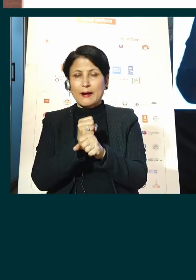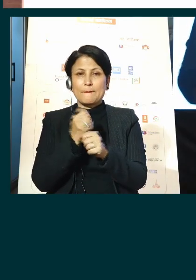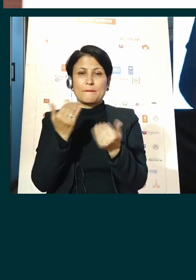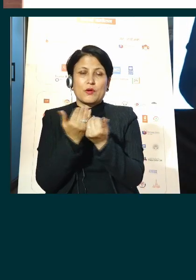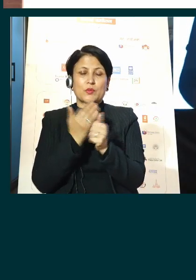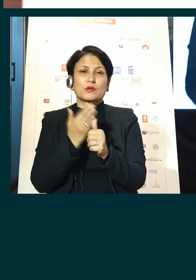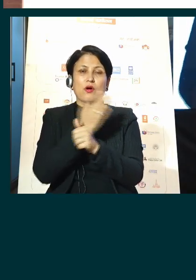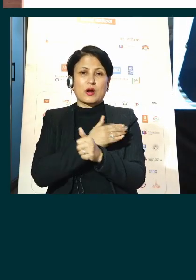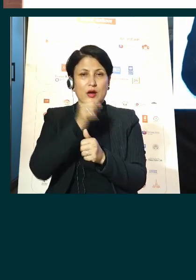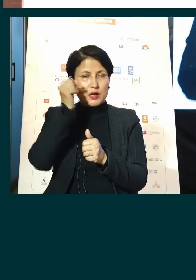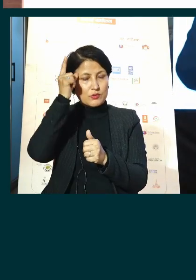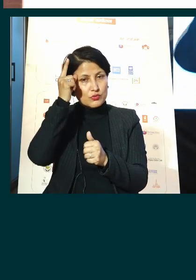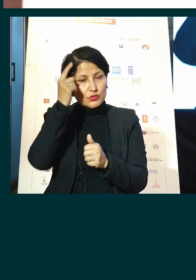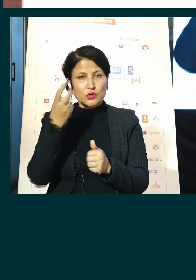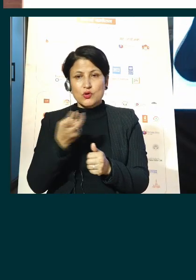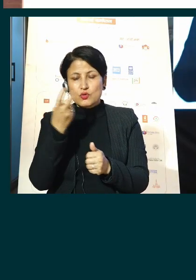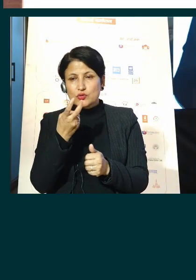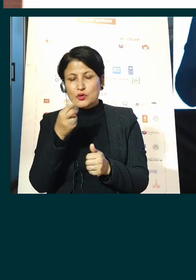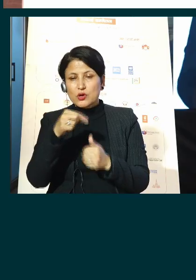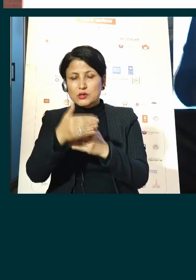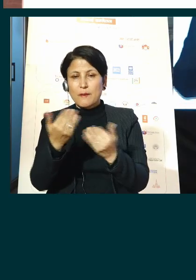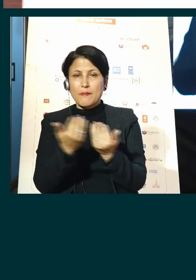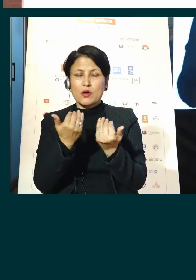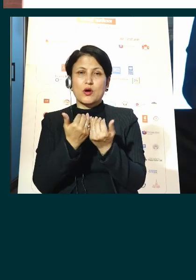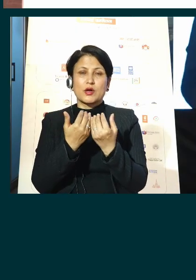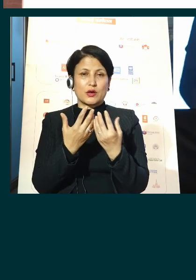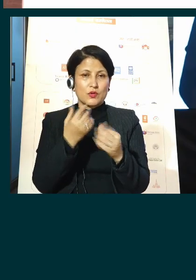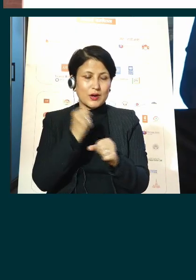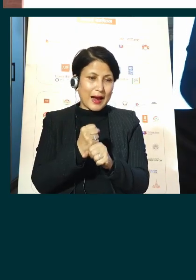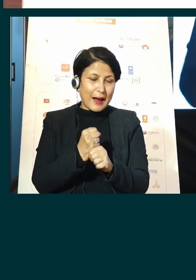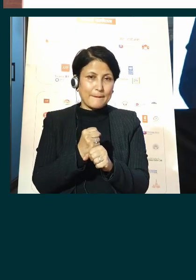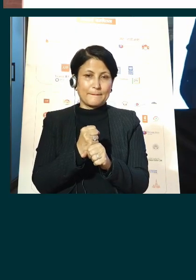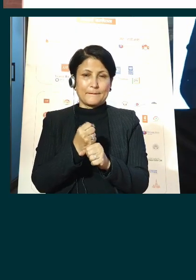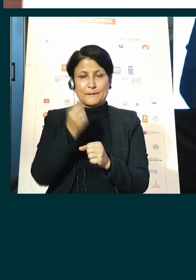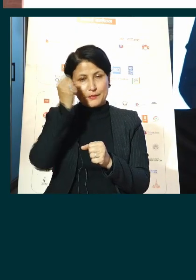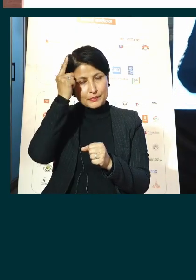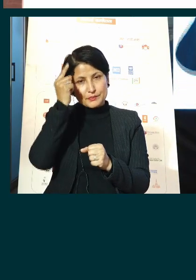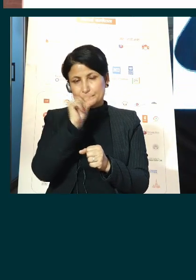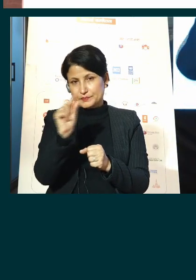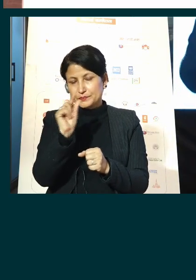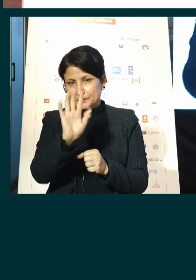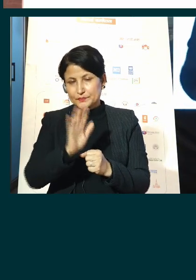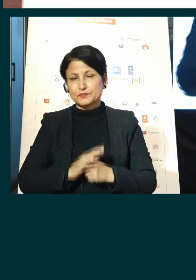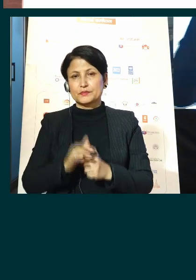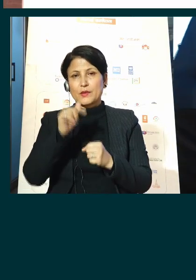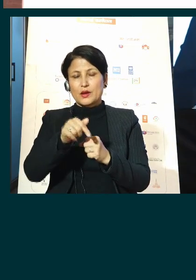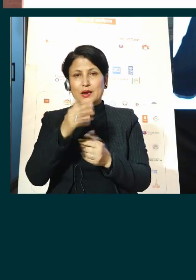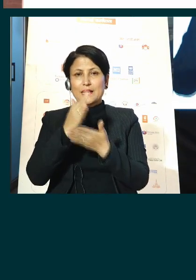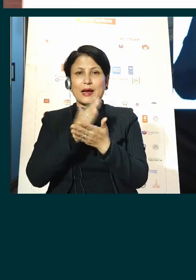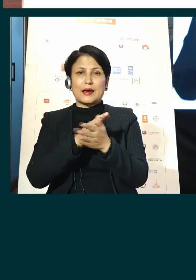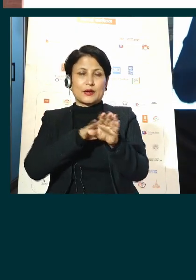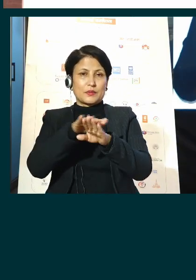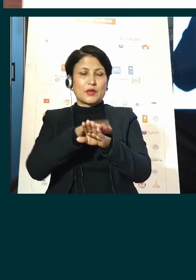of the amazing work that's already been done with incredible partners in Nepal. And so while there have been a range of interventions to address chhaupari